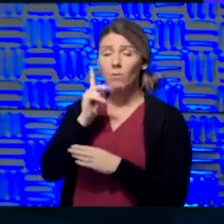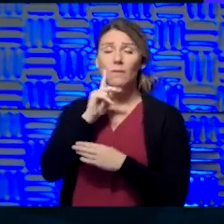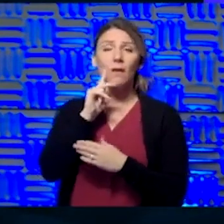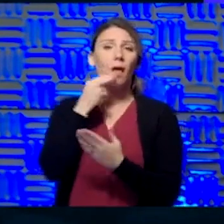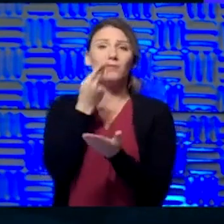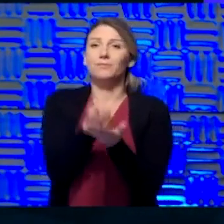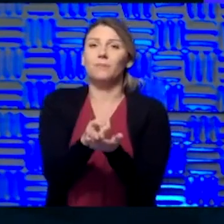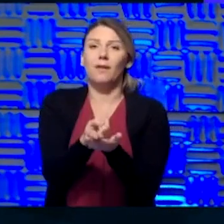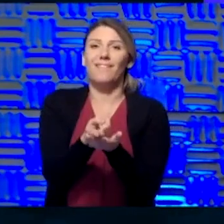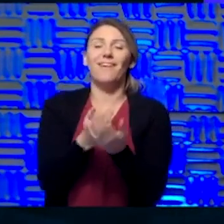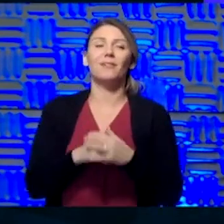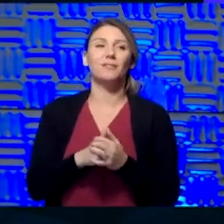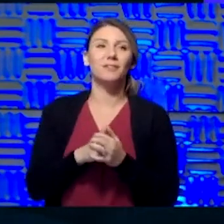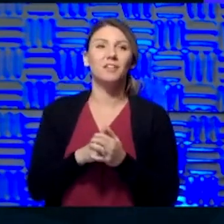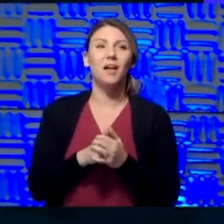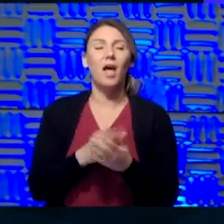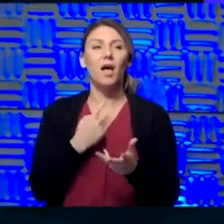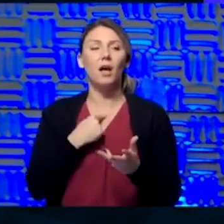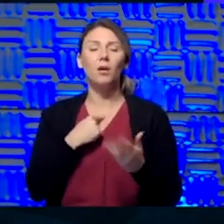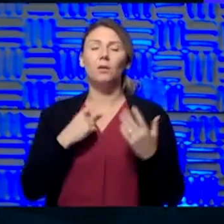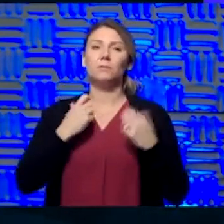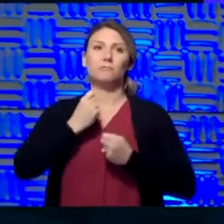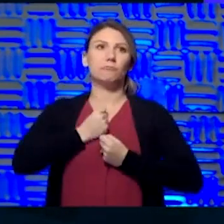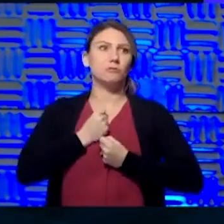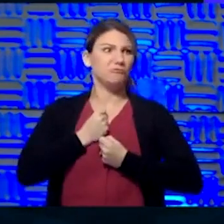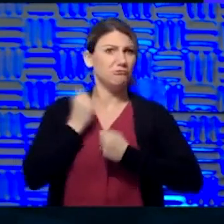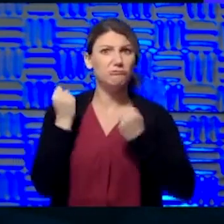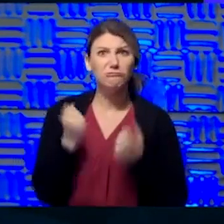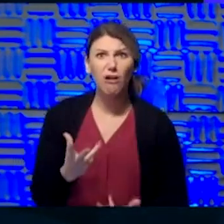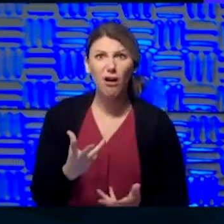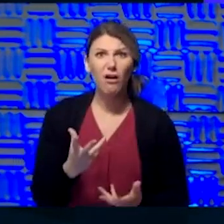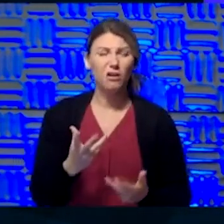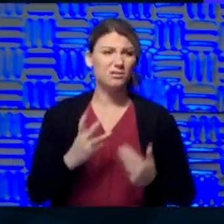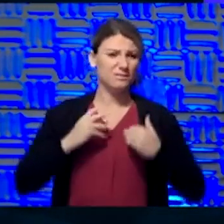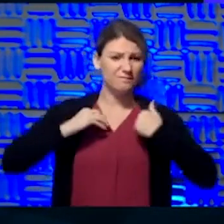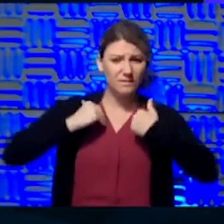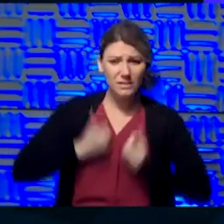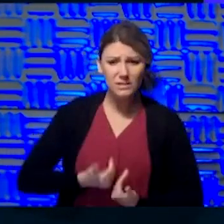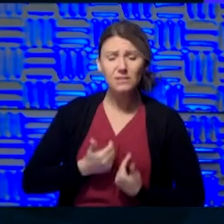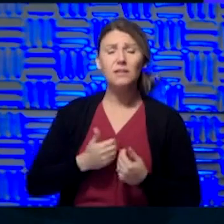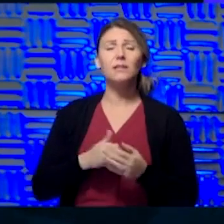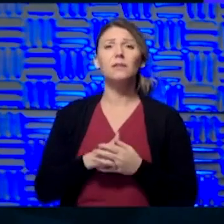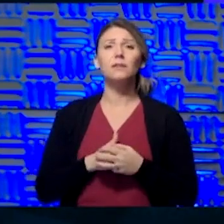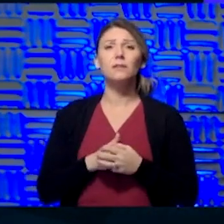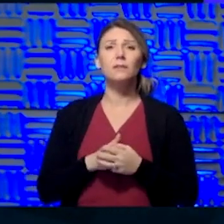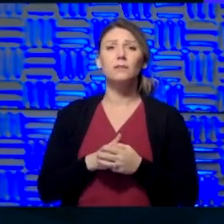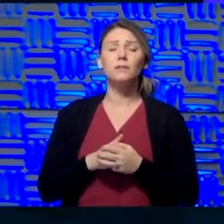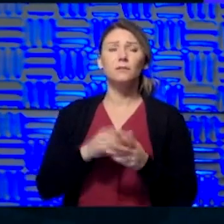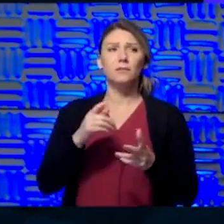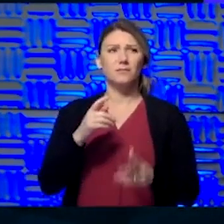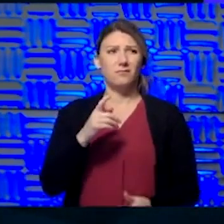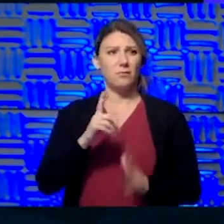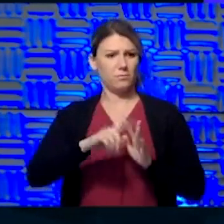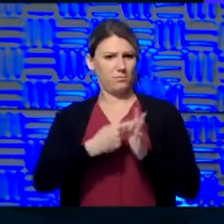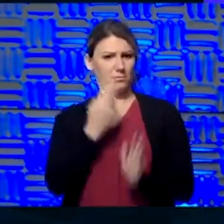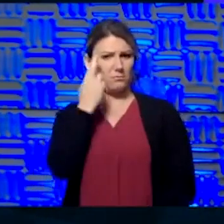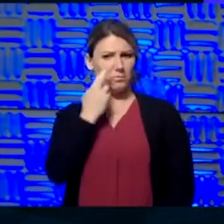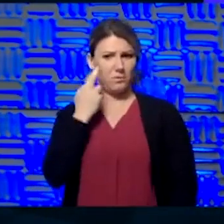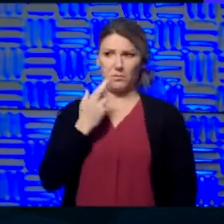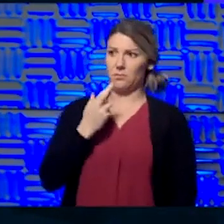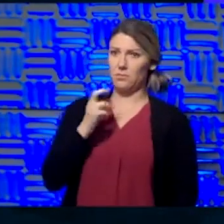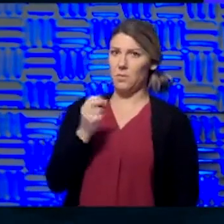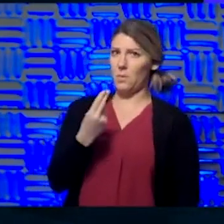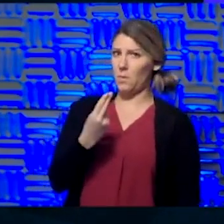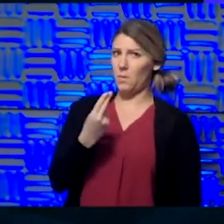down. I laid down because I was exhausted. So there's the fatigue, and I started to realize that I might have